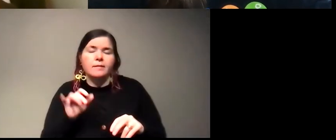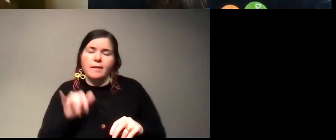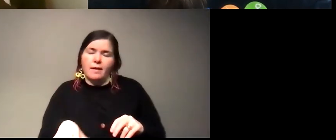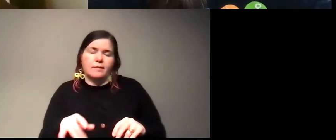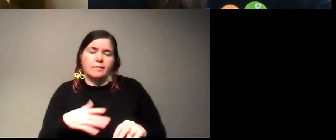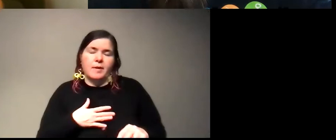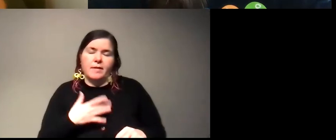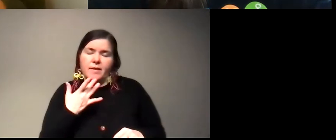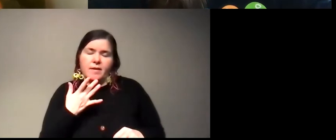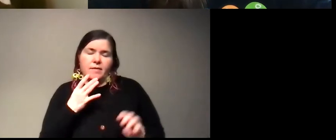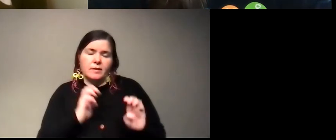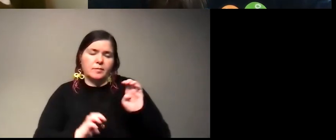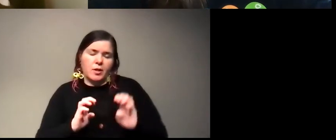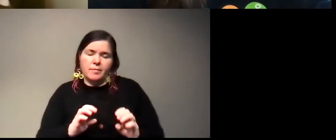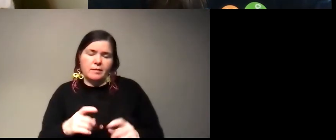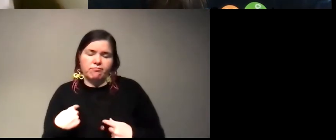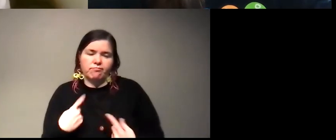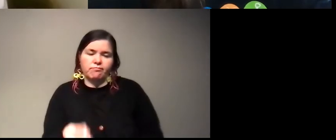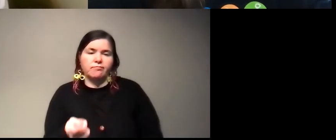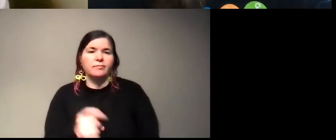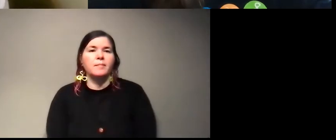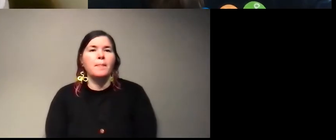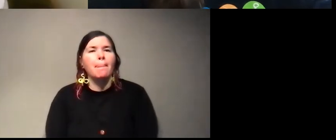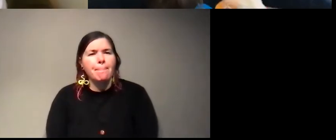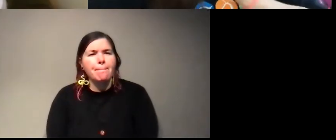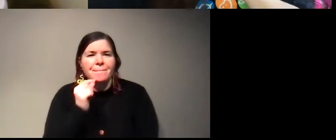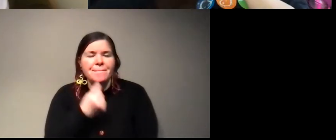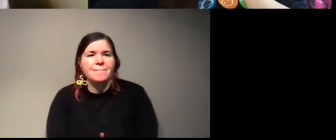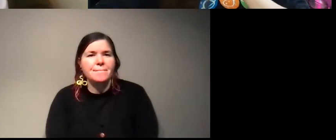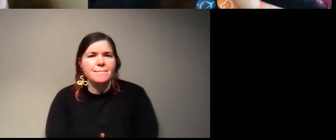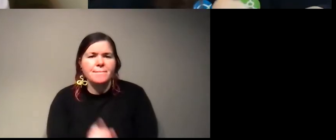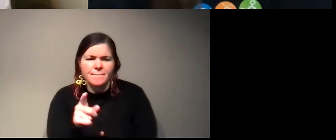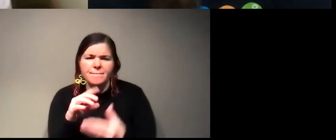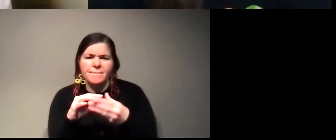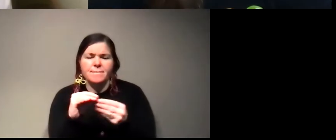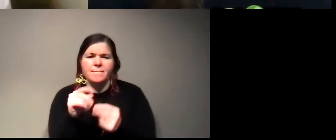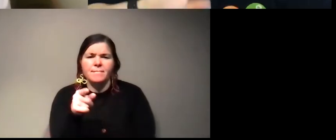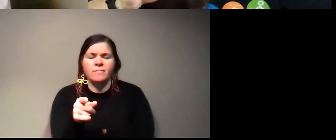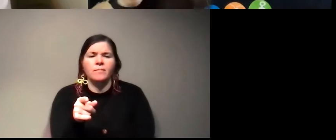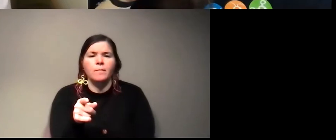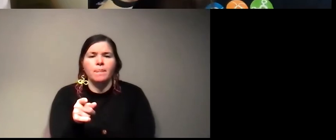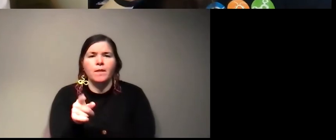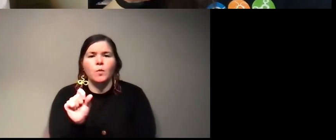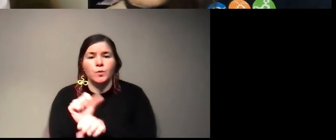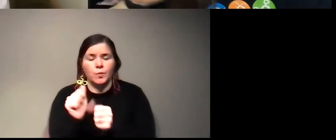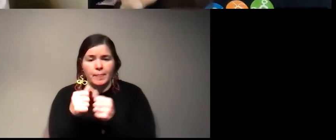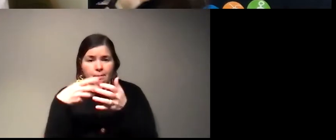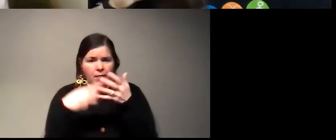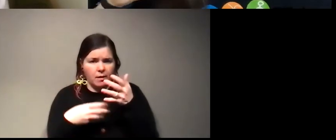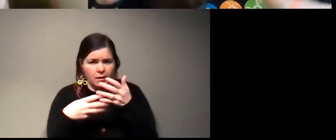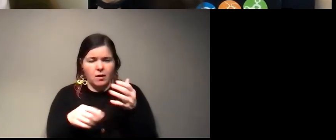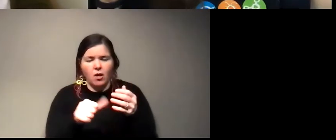been my favorite experiment that I've done so far. That's really cool. So you mentioned that that you have worked with blood and